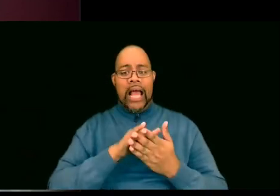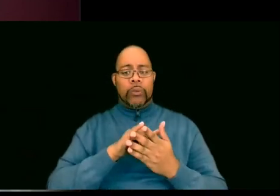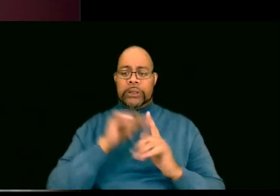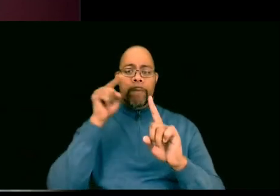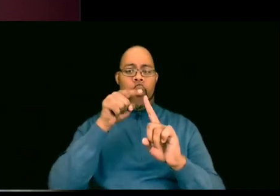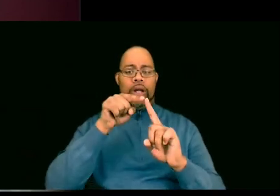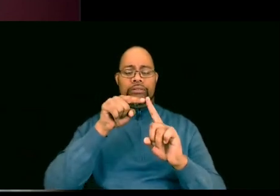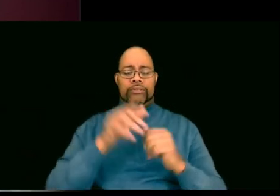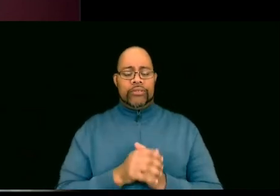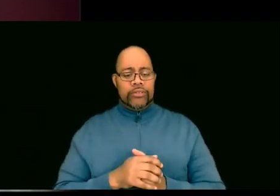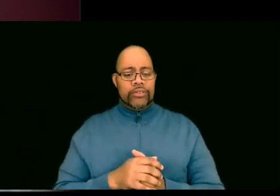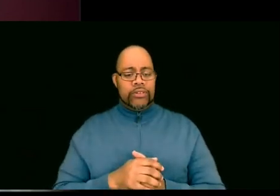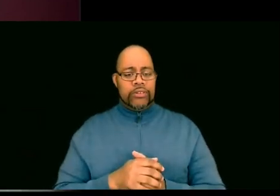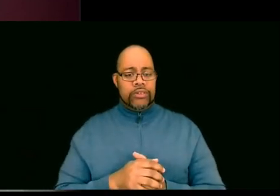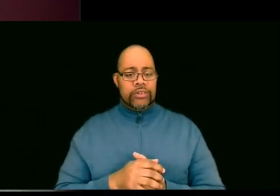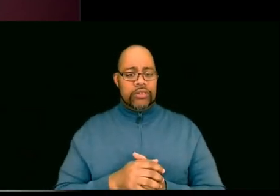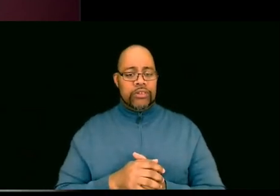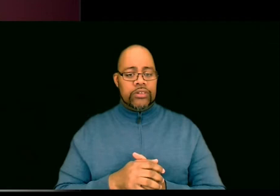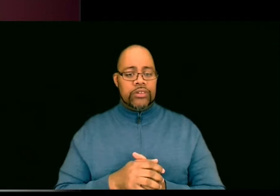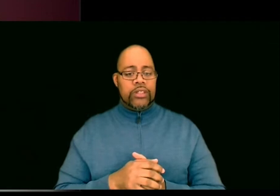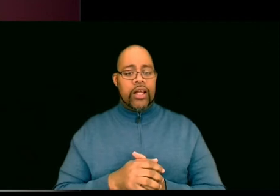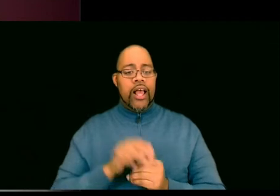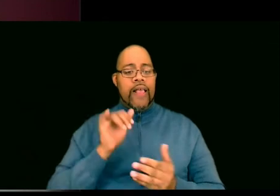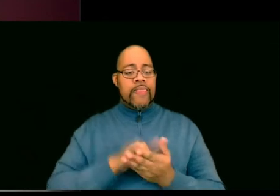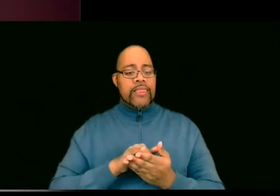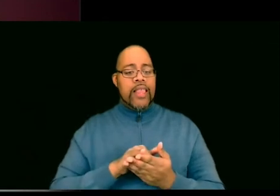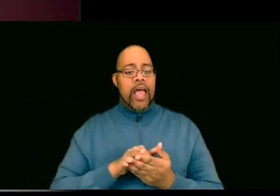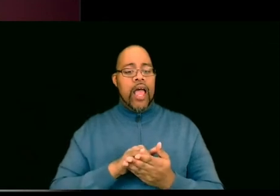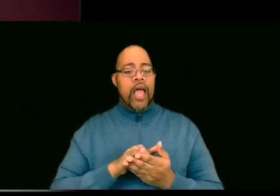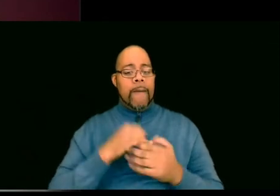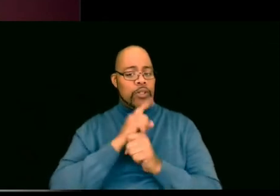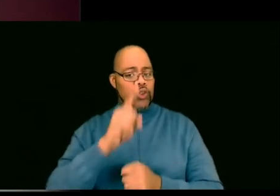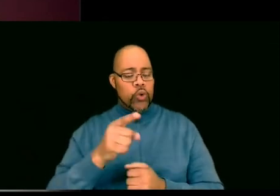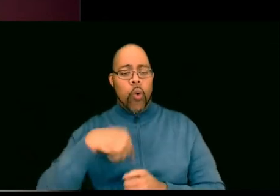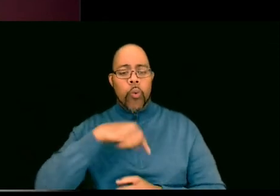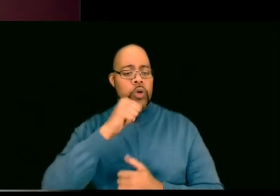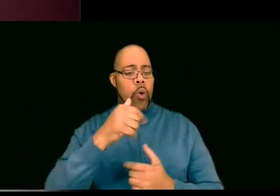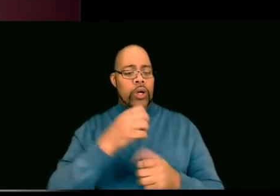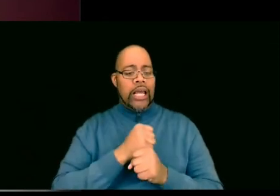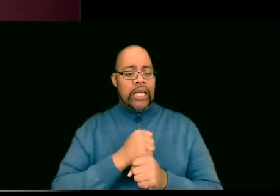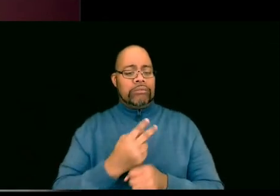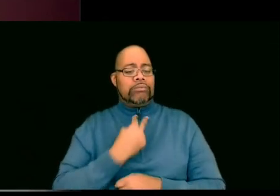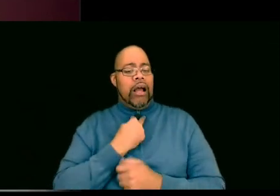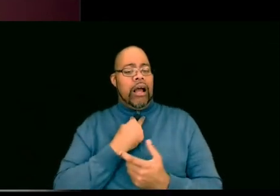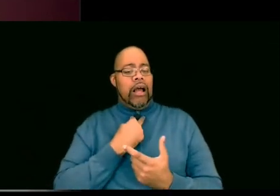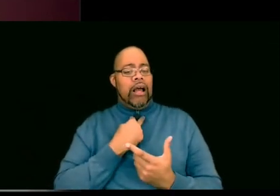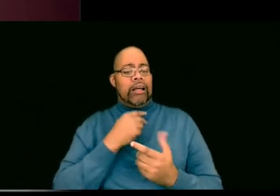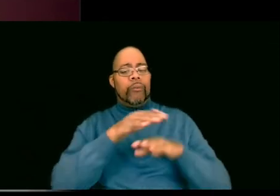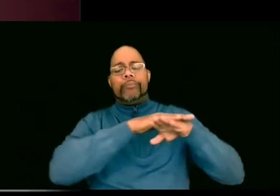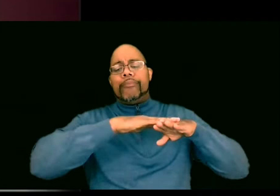the tipping point. And so we have got to make sure that we do not get caught up